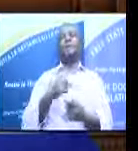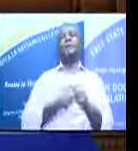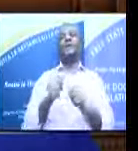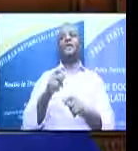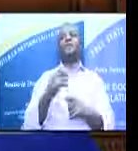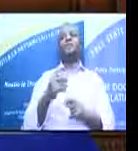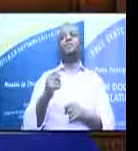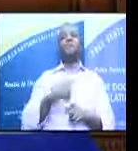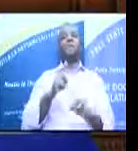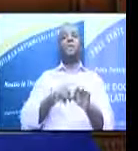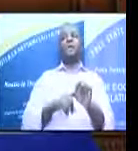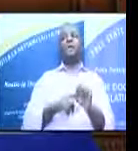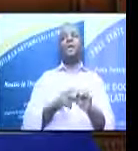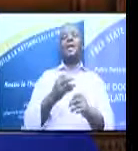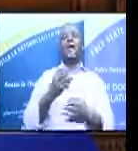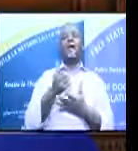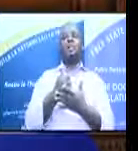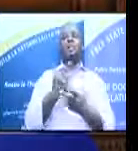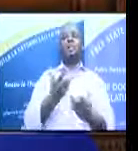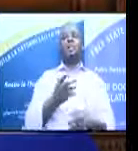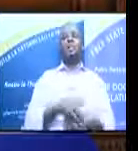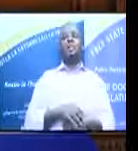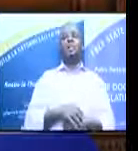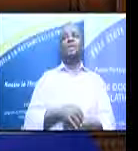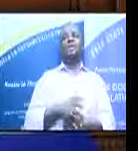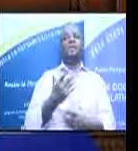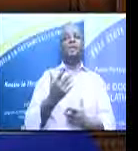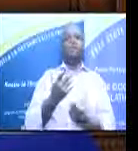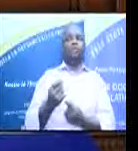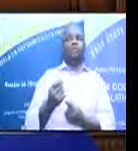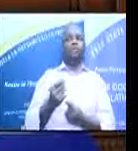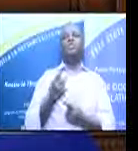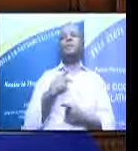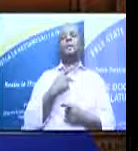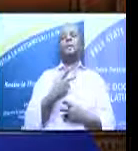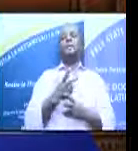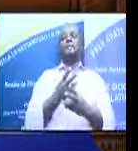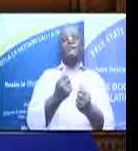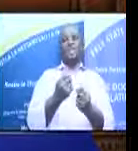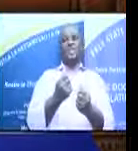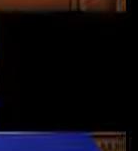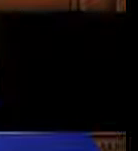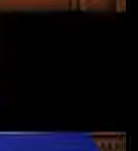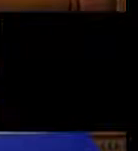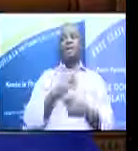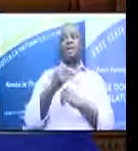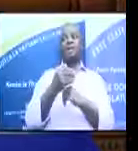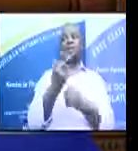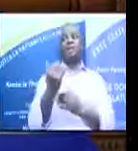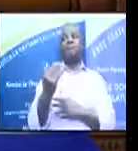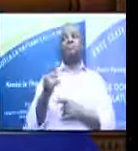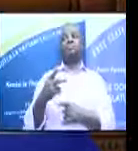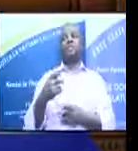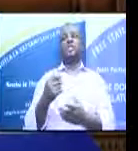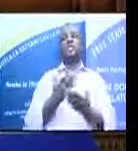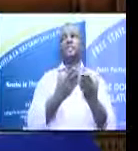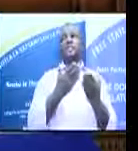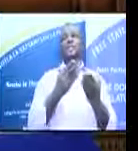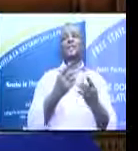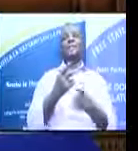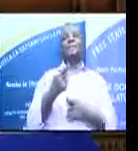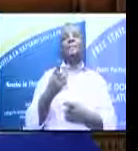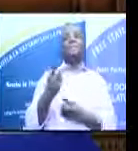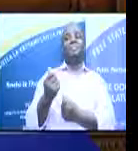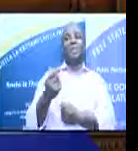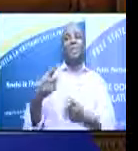health services, because it helps us to provide linen to our facilities. The linen that was bought for the